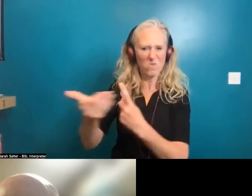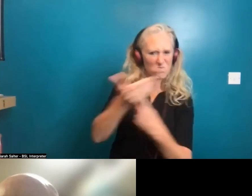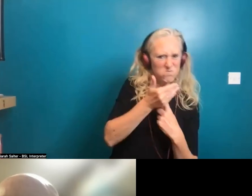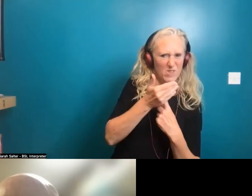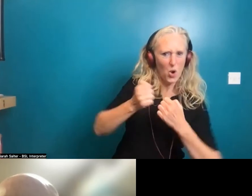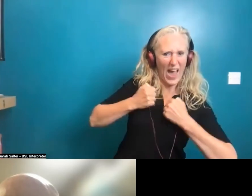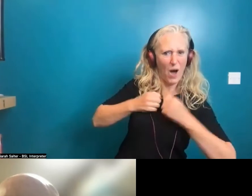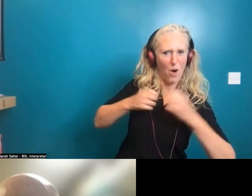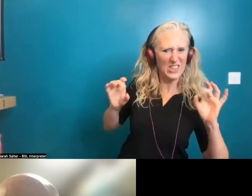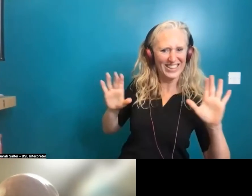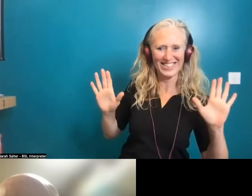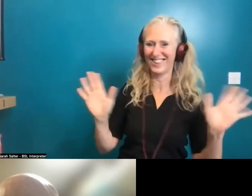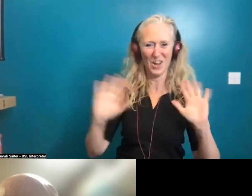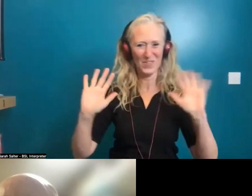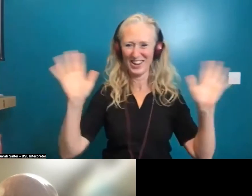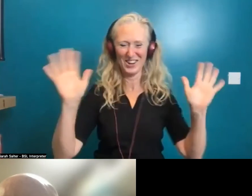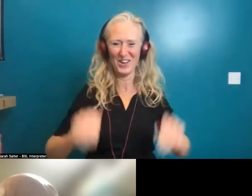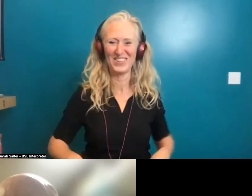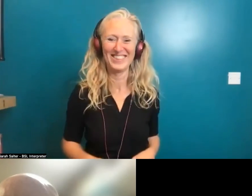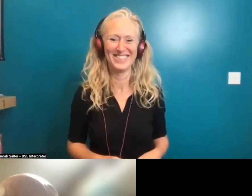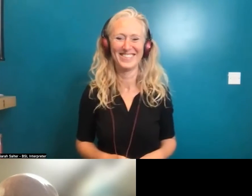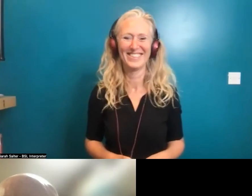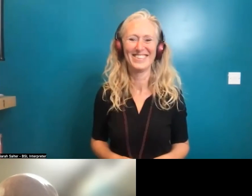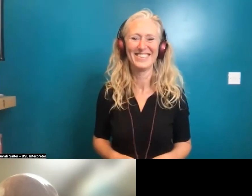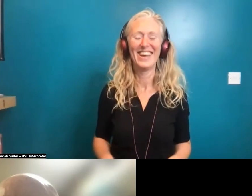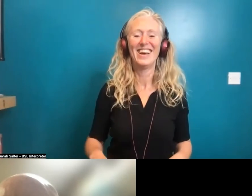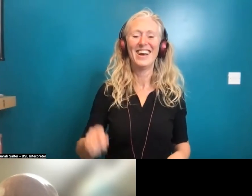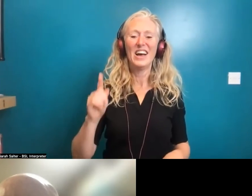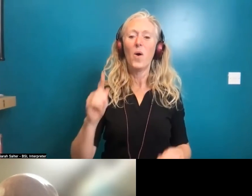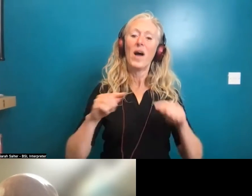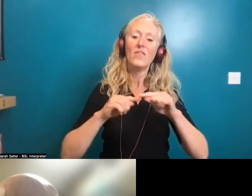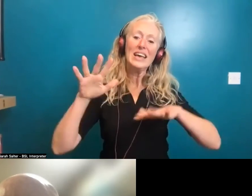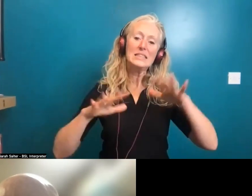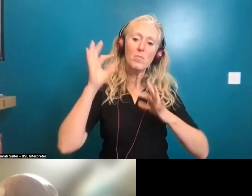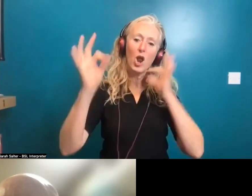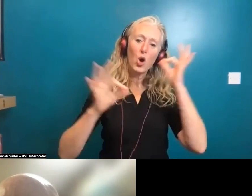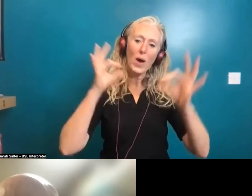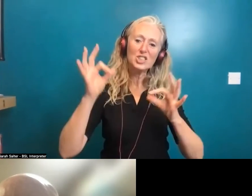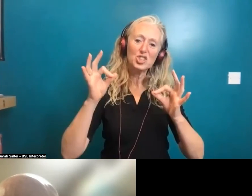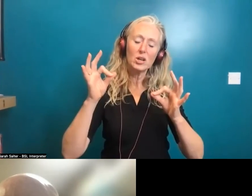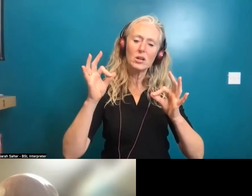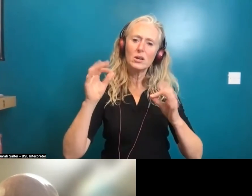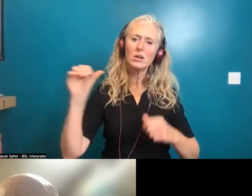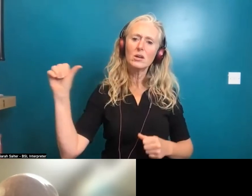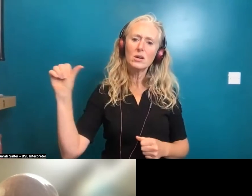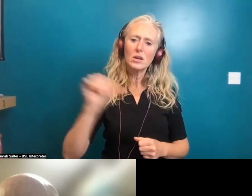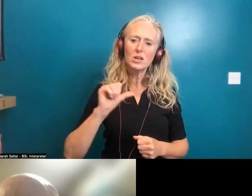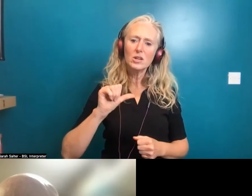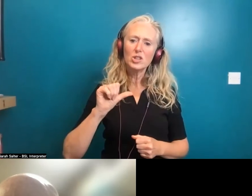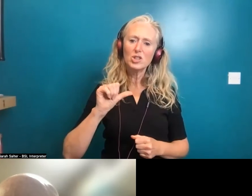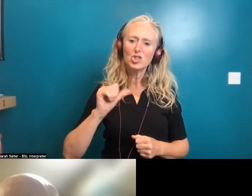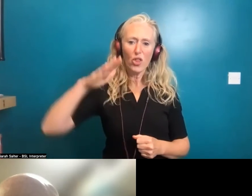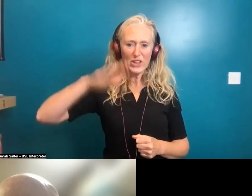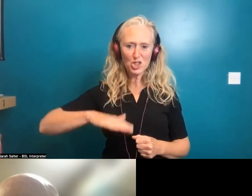that's helpful. And a similar question, which is someone's asking whether they should ask for their child to be referred into Gosh or to